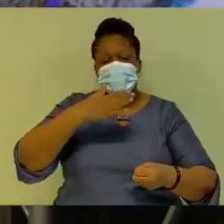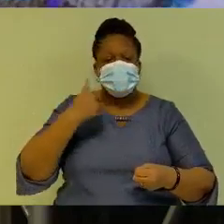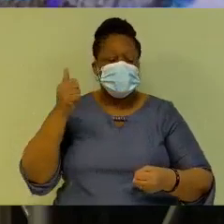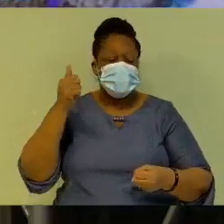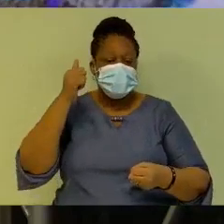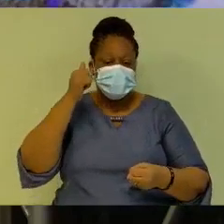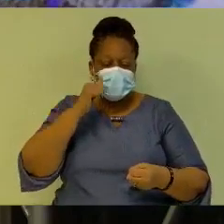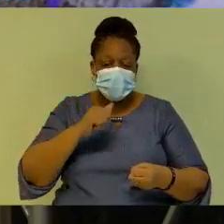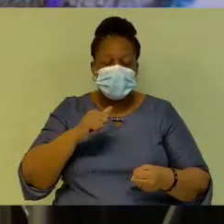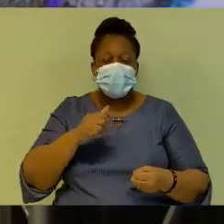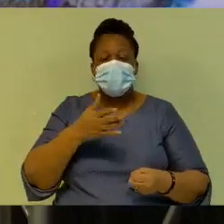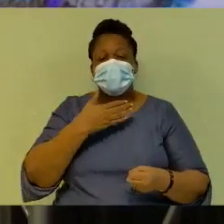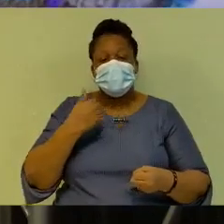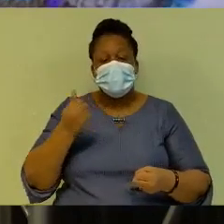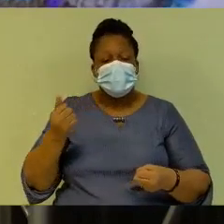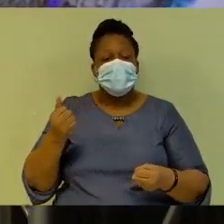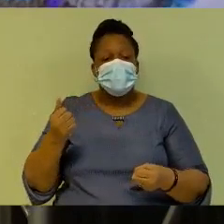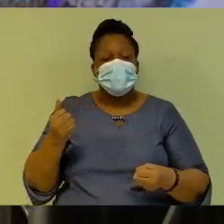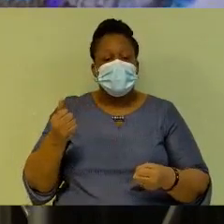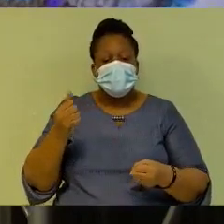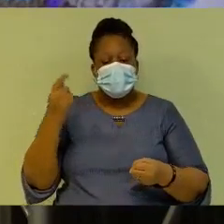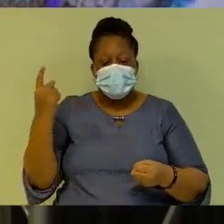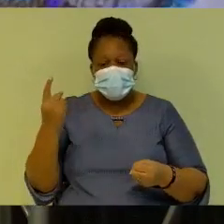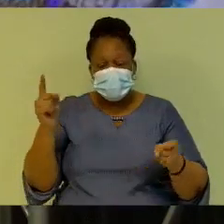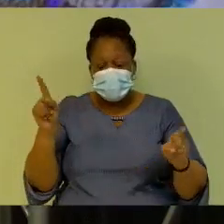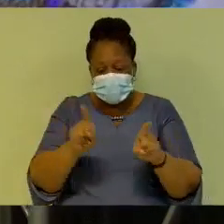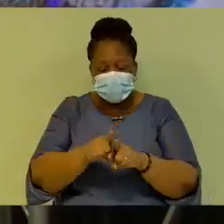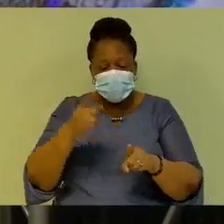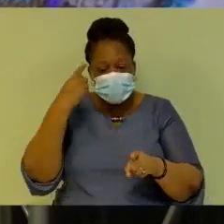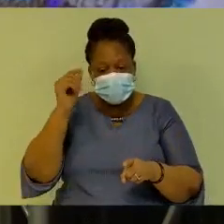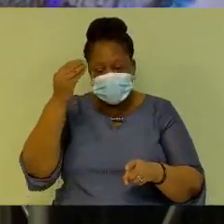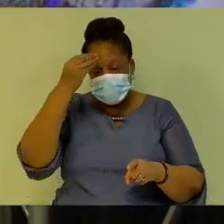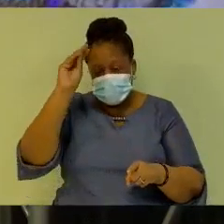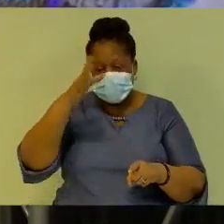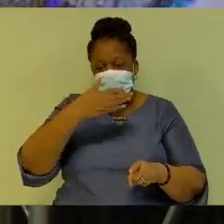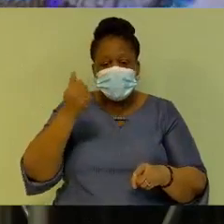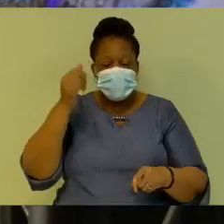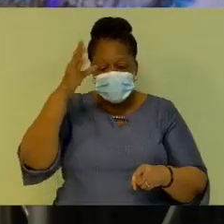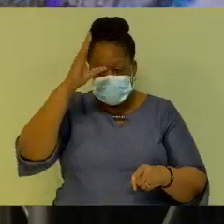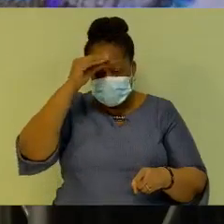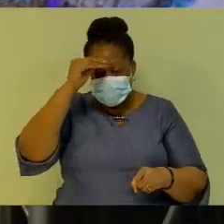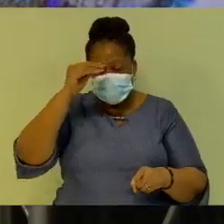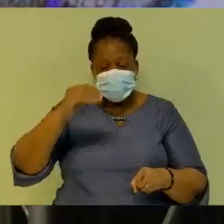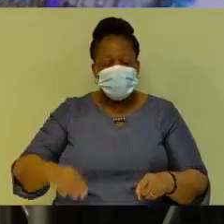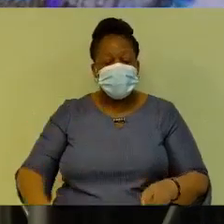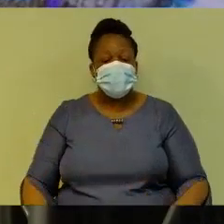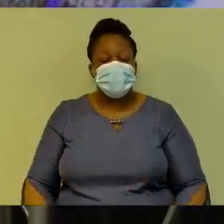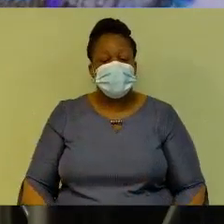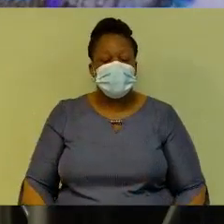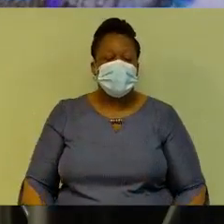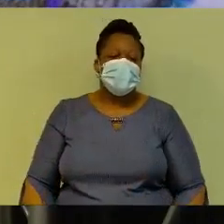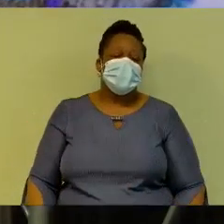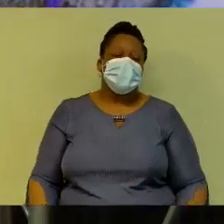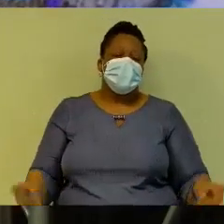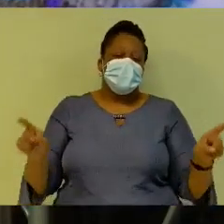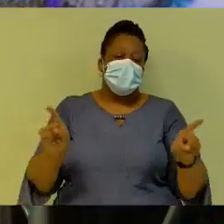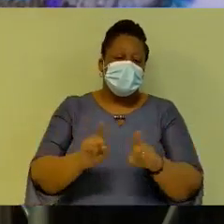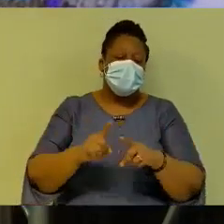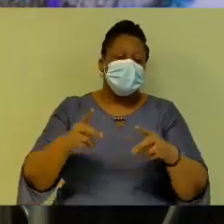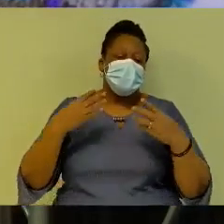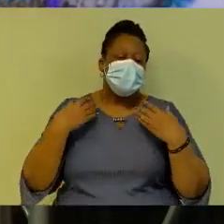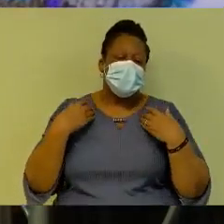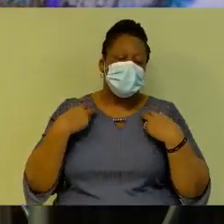and G, gender sensitization. As we face the COVID-19 global pandemic and its health and